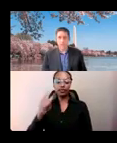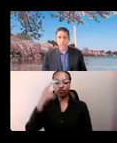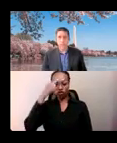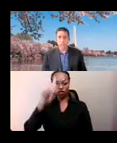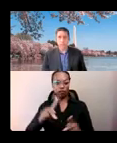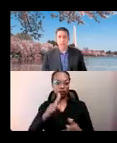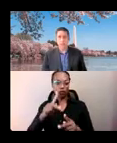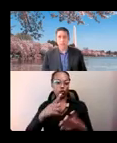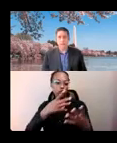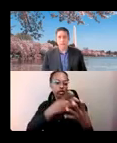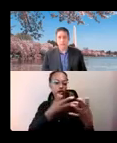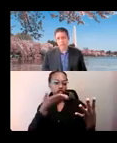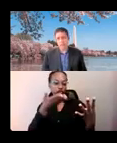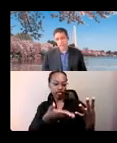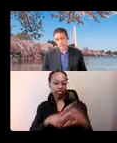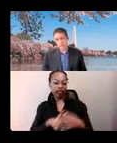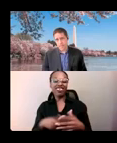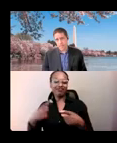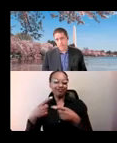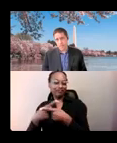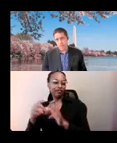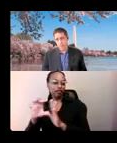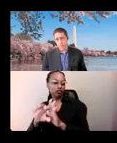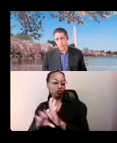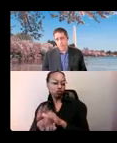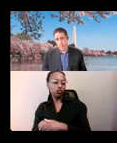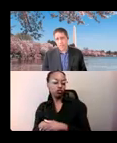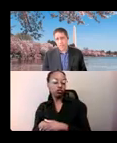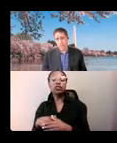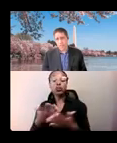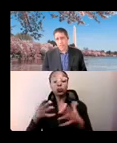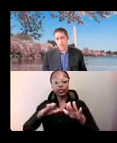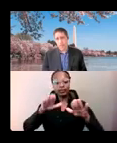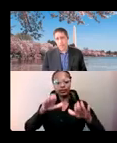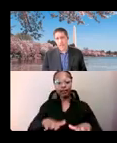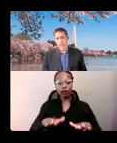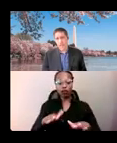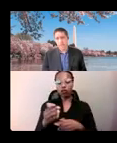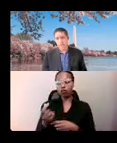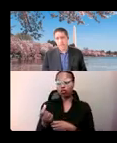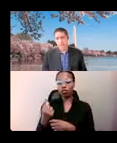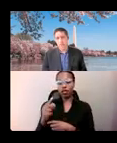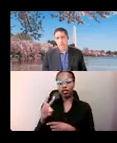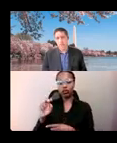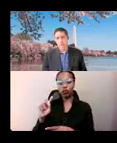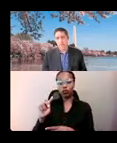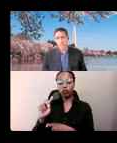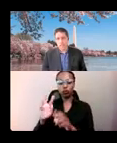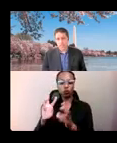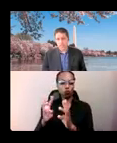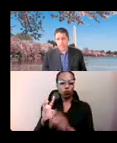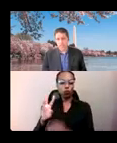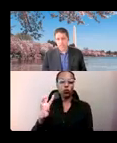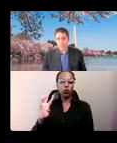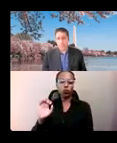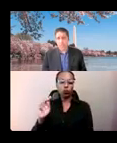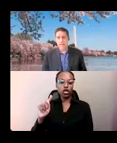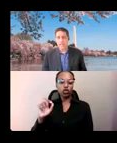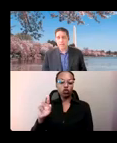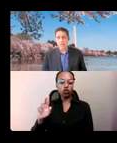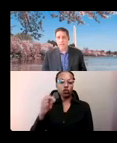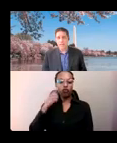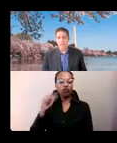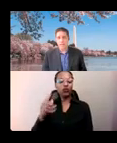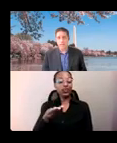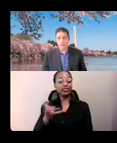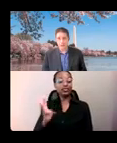the lawsuit this past winter for in exchange for a series of conditions improvements